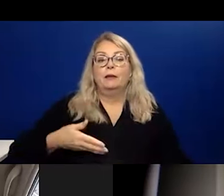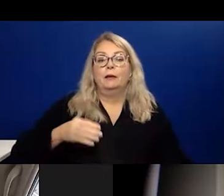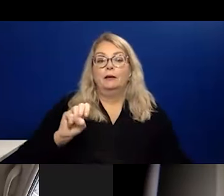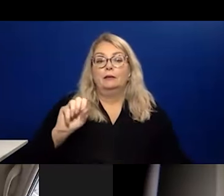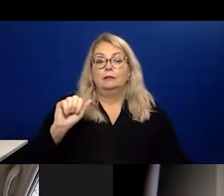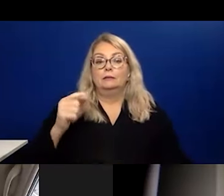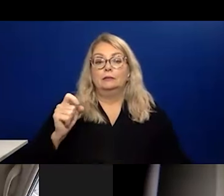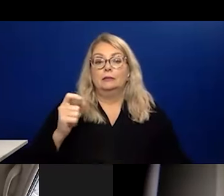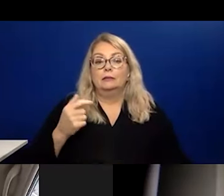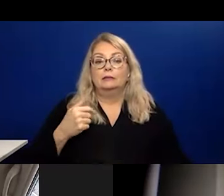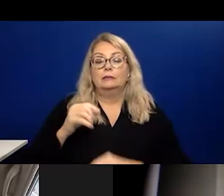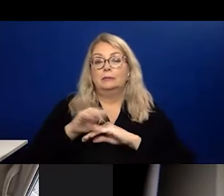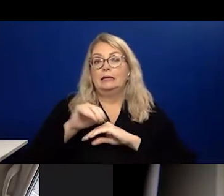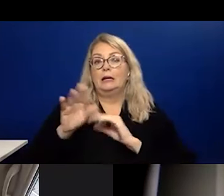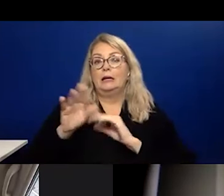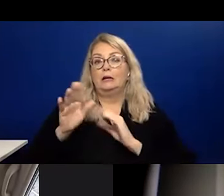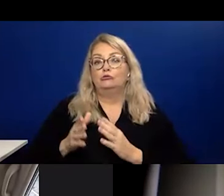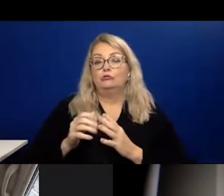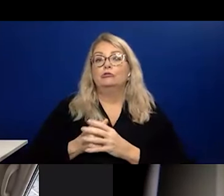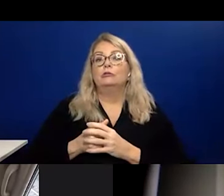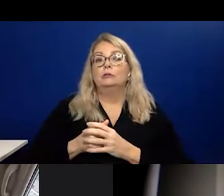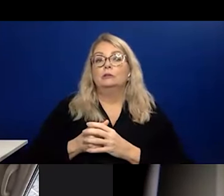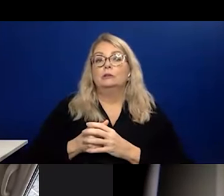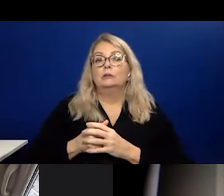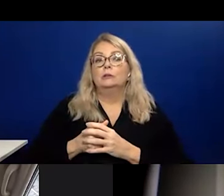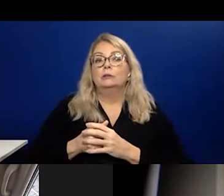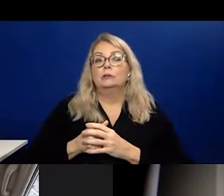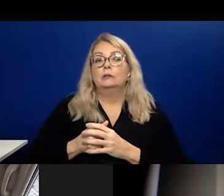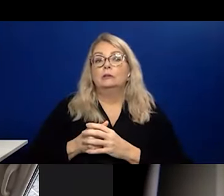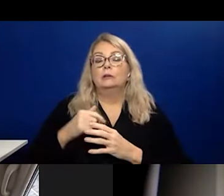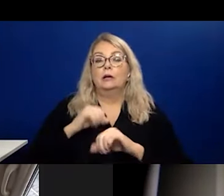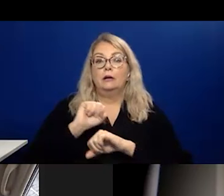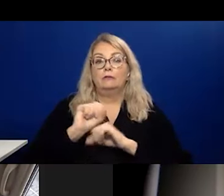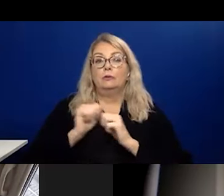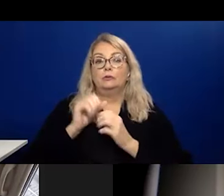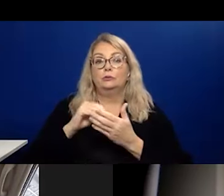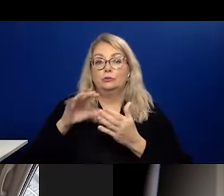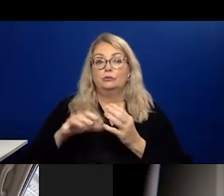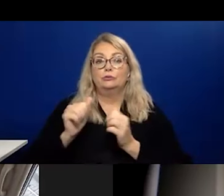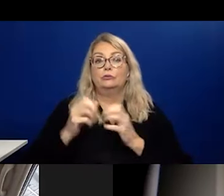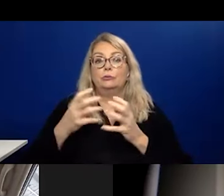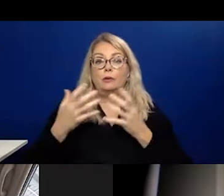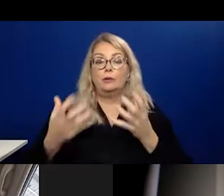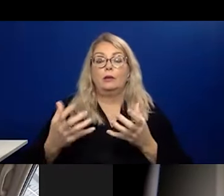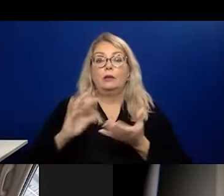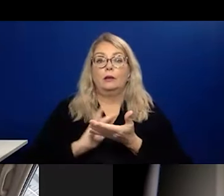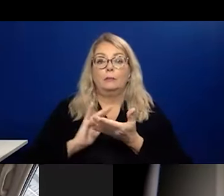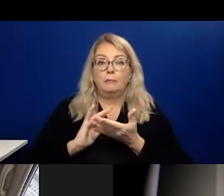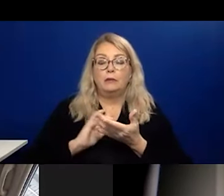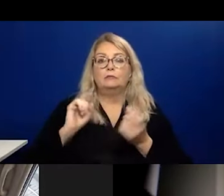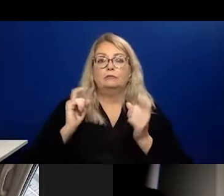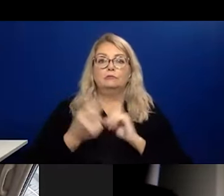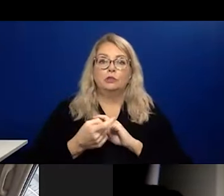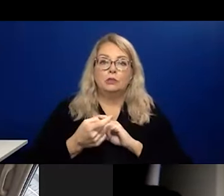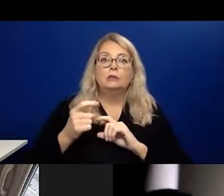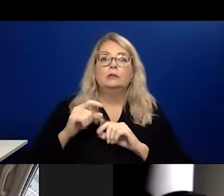the DSPS office. So, I've worked with students with a lot of medical challenges. I kind of felt it